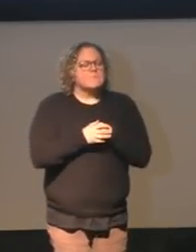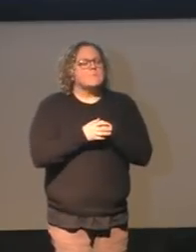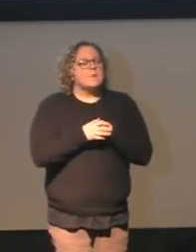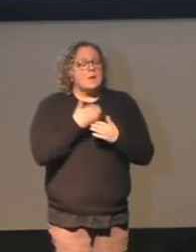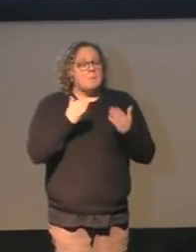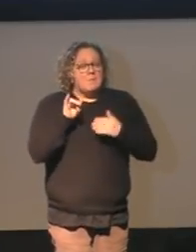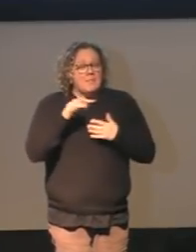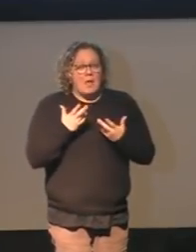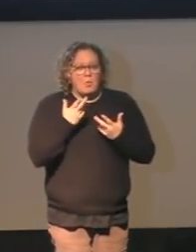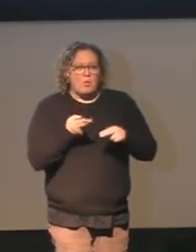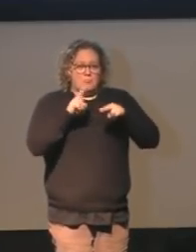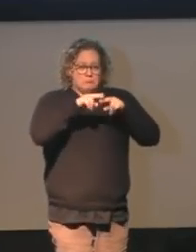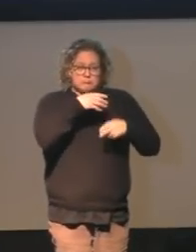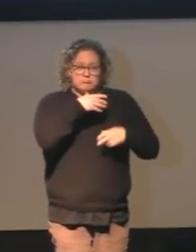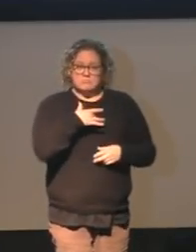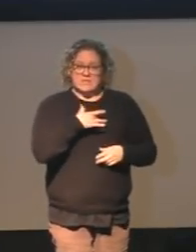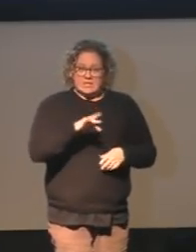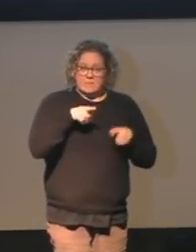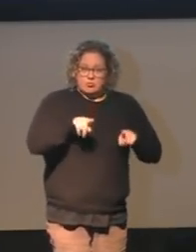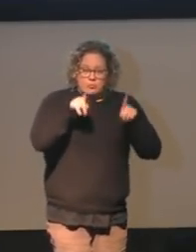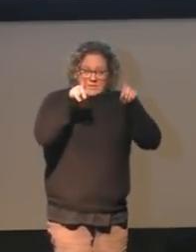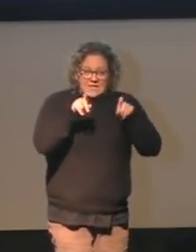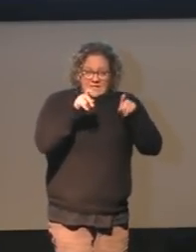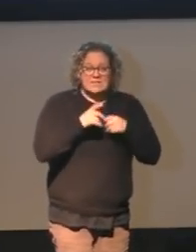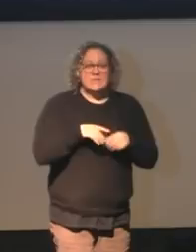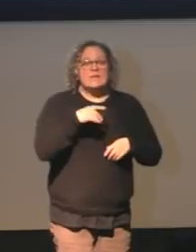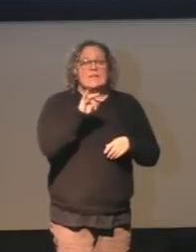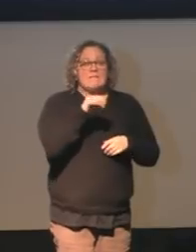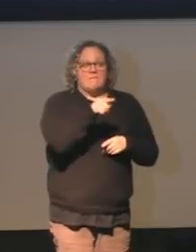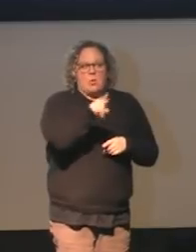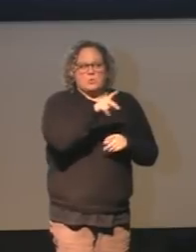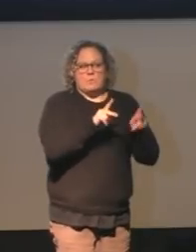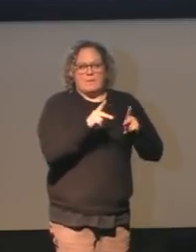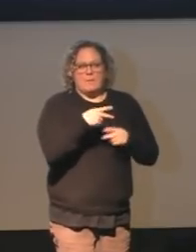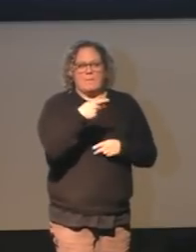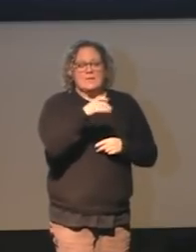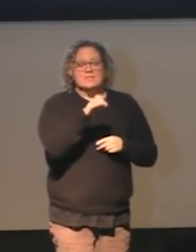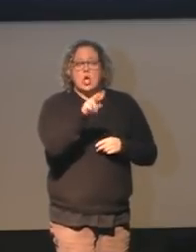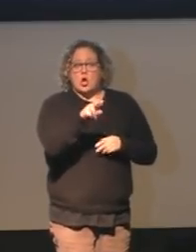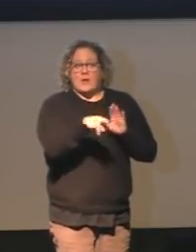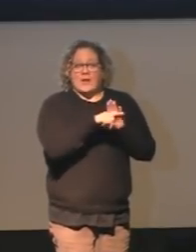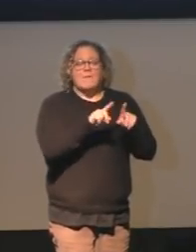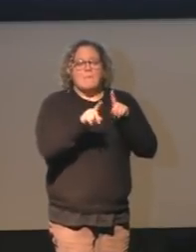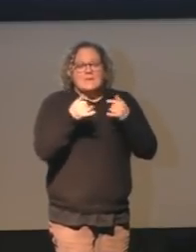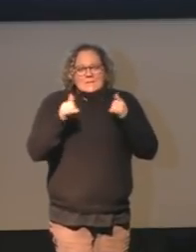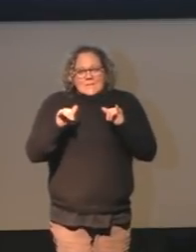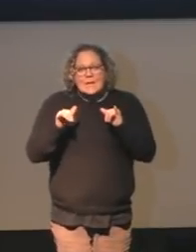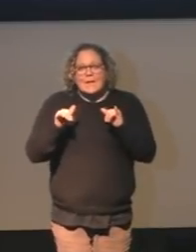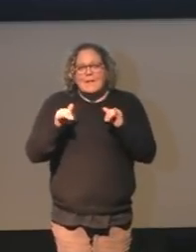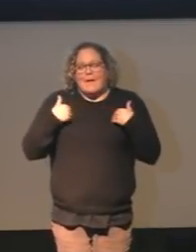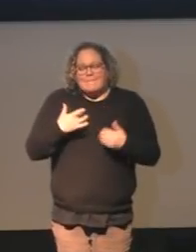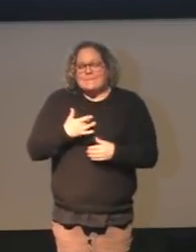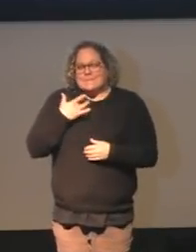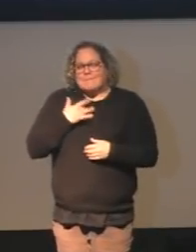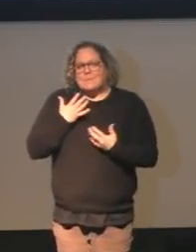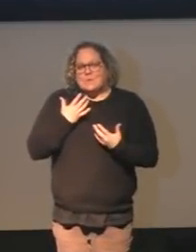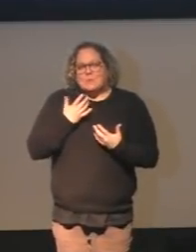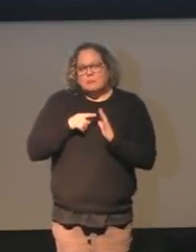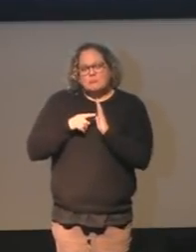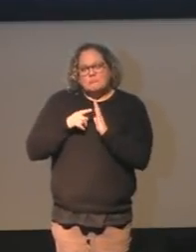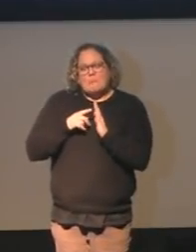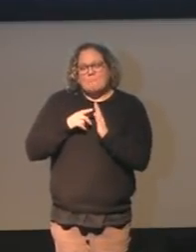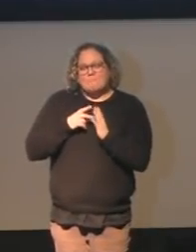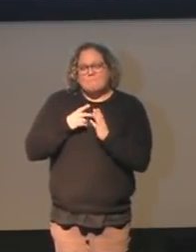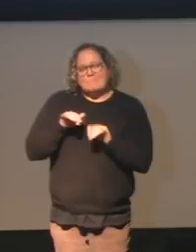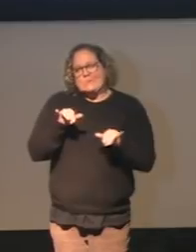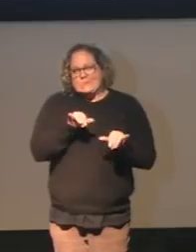augment sensitivity of testing in those who are PCR negative, but still considered to have symptoms compatible with COVID. And